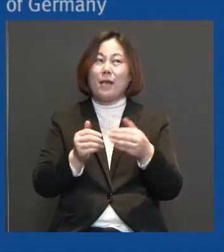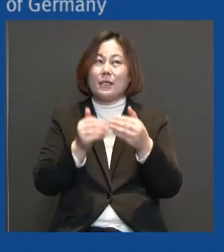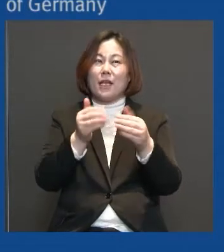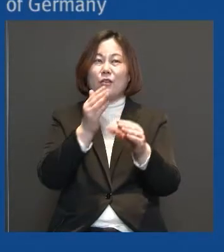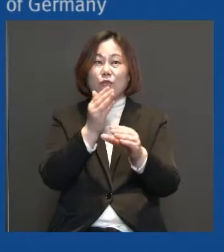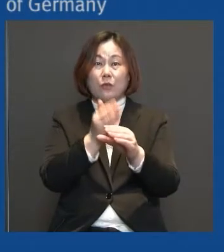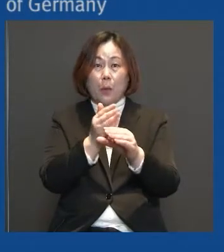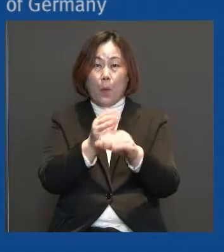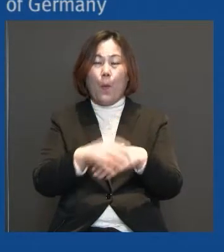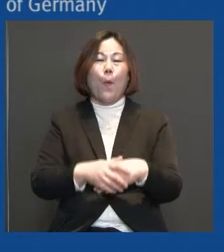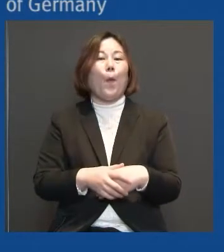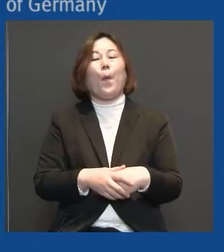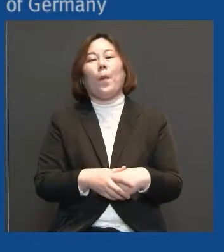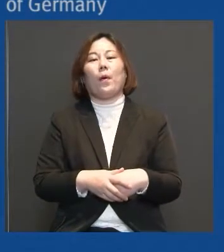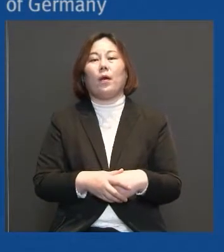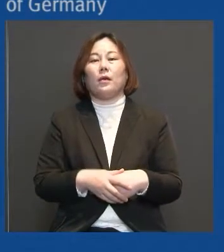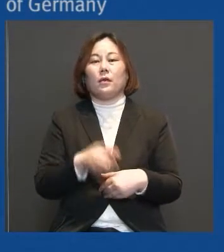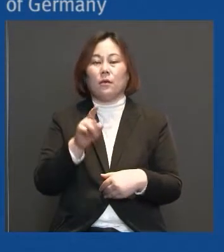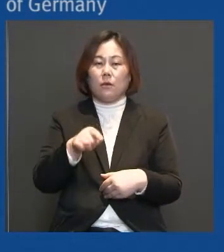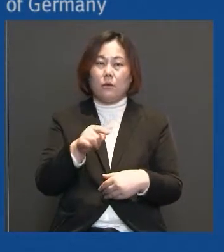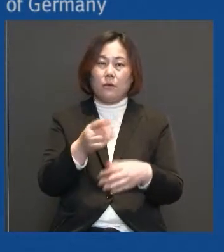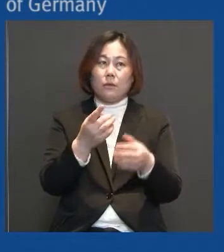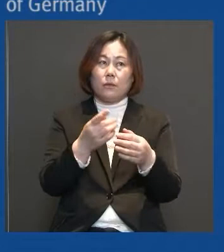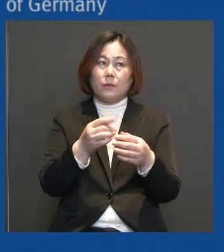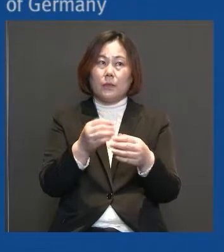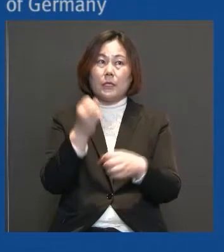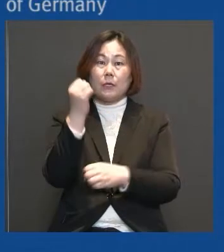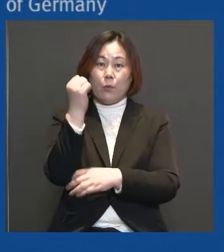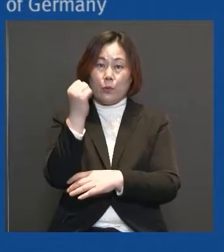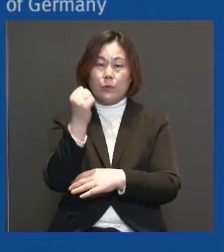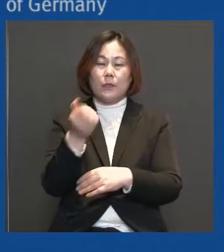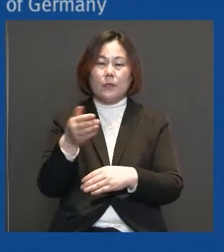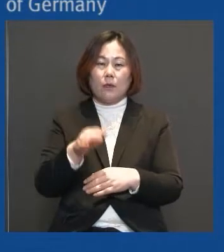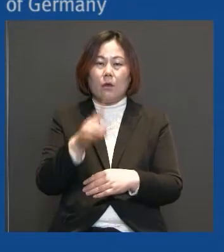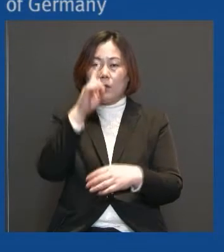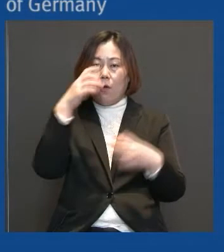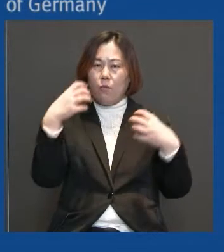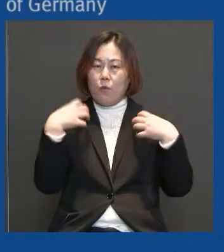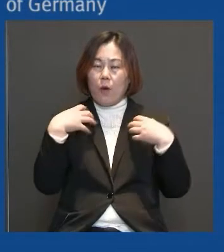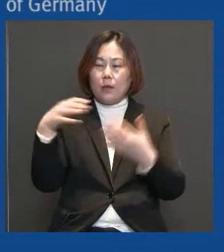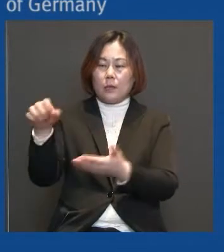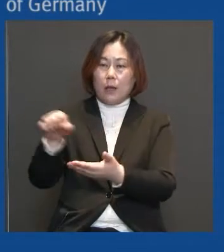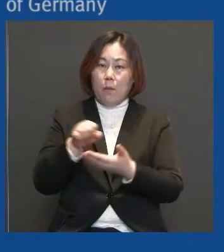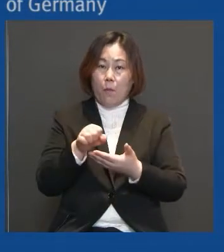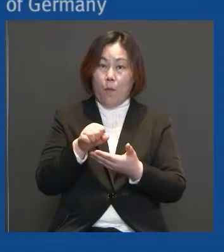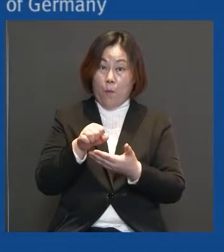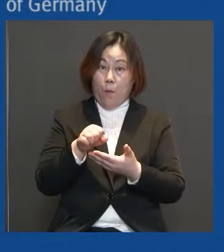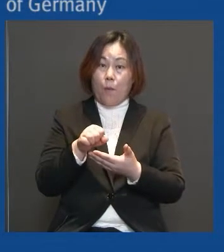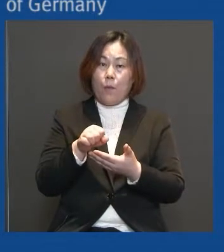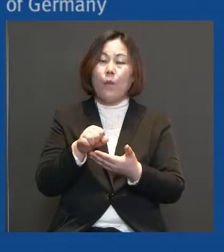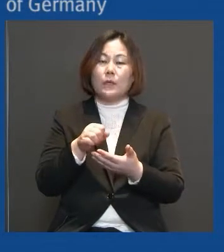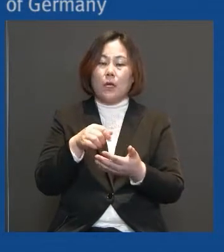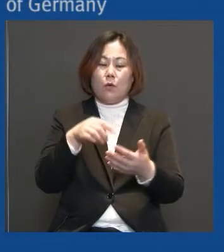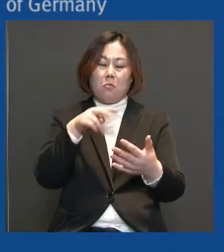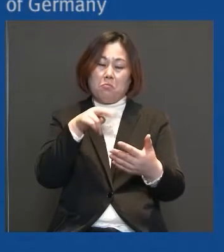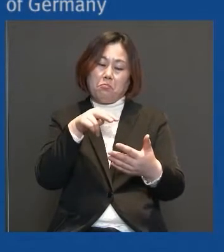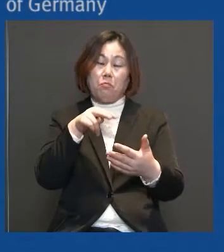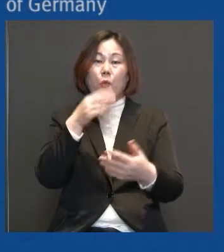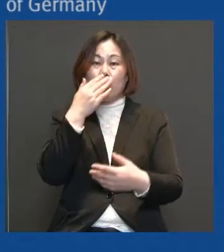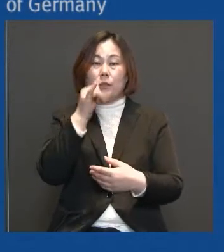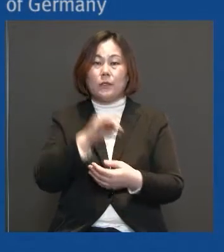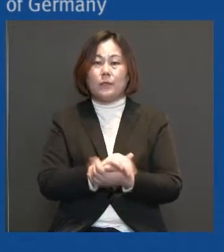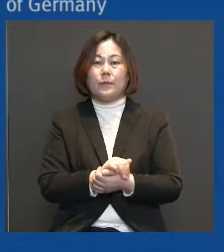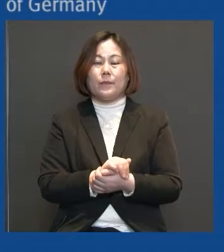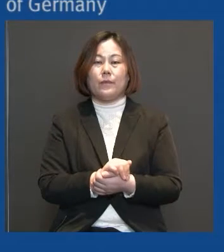government departments can use these experiences as reference points. Operated under the federal program Multi-Generational